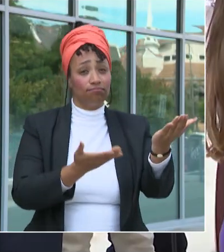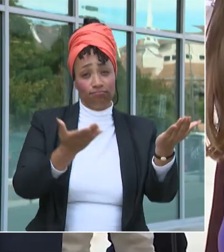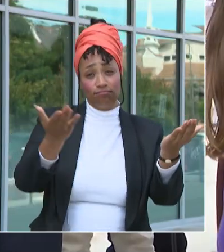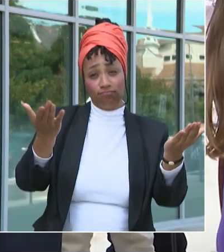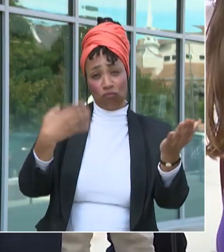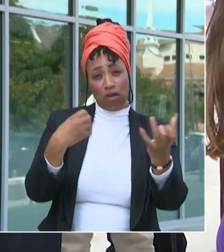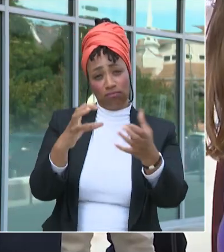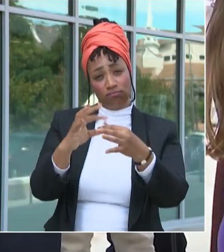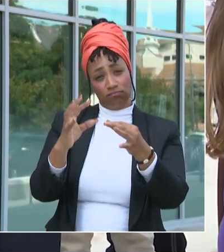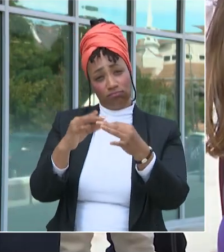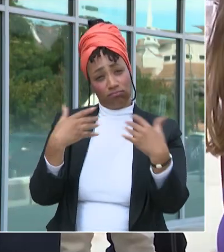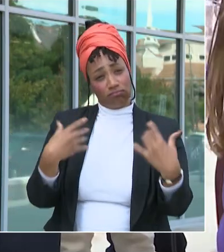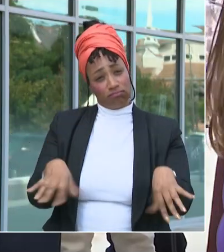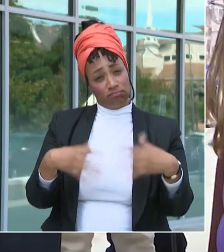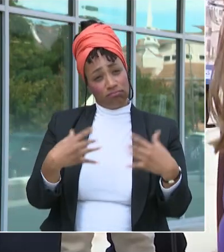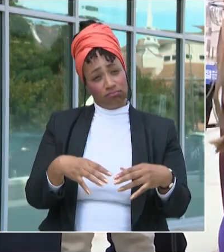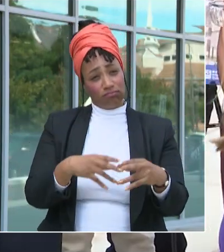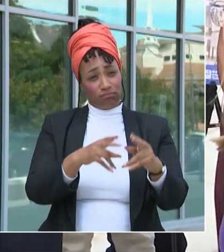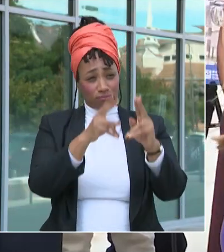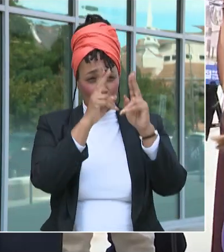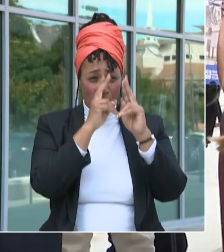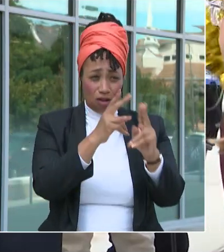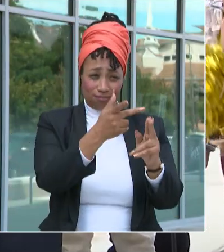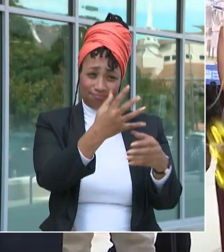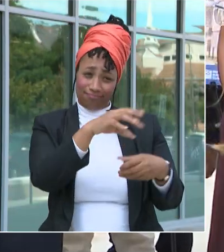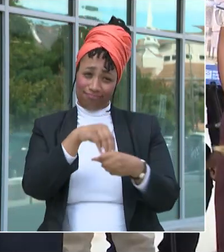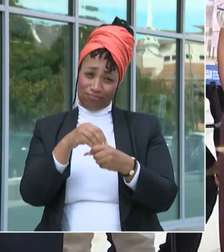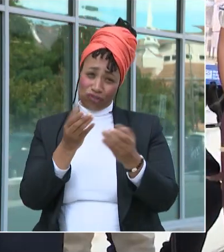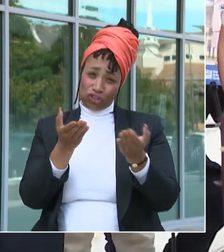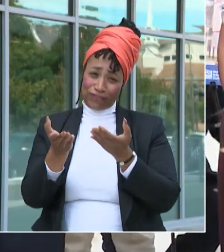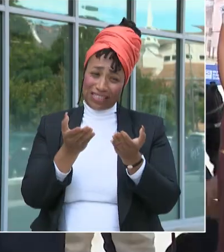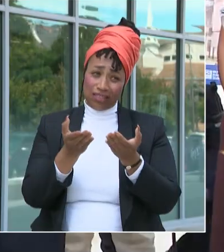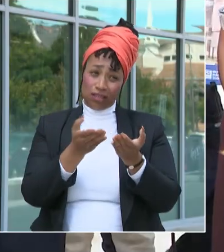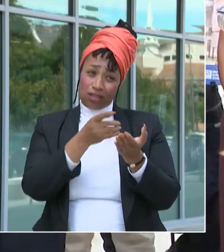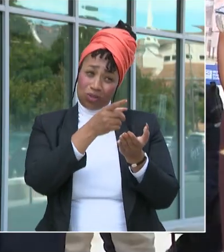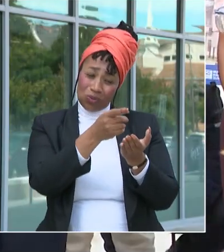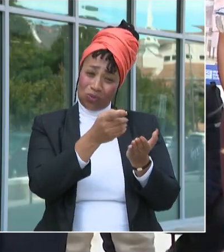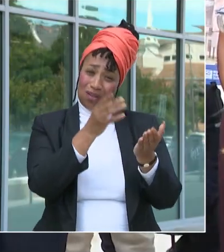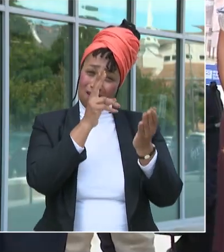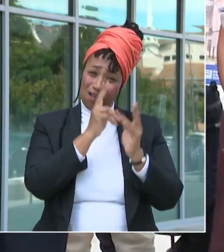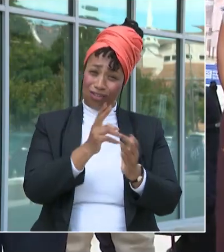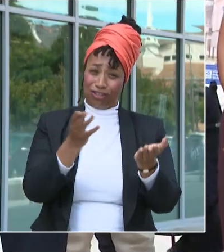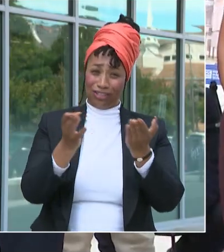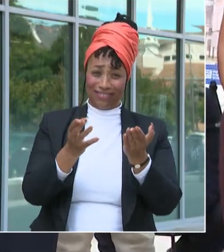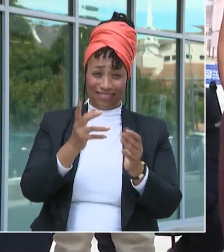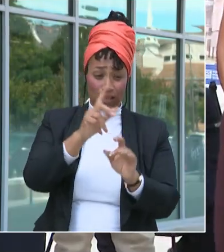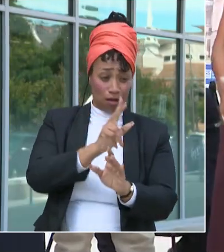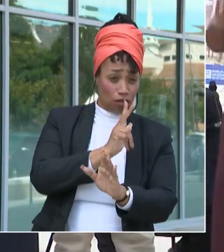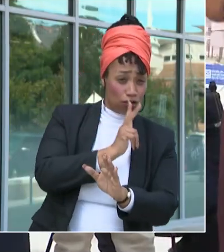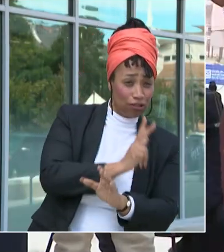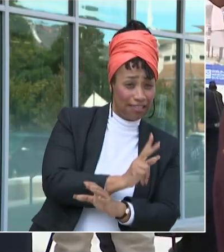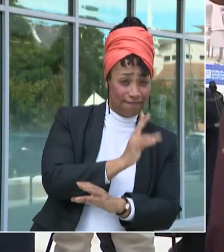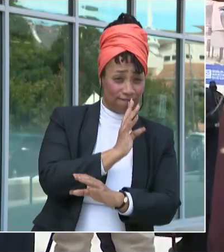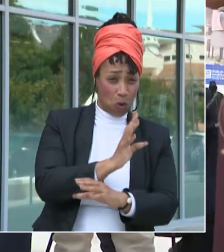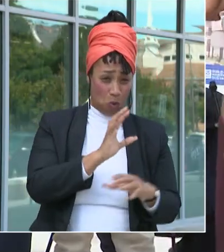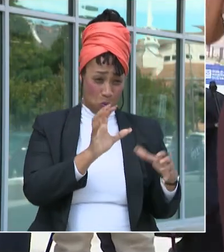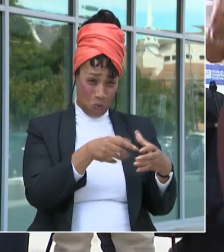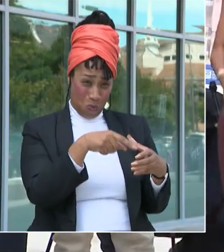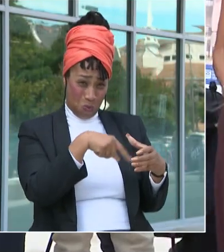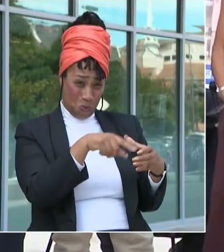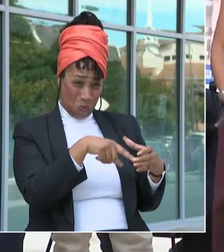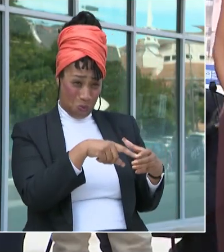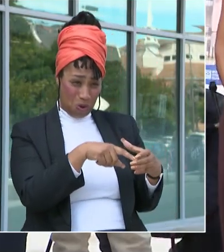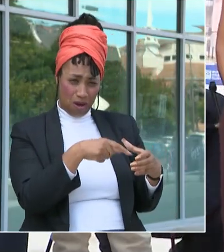young people, but we want you to know that our 3-year-old and 4-year-olds are getting a rigorous experience. Not only is no